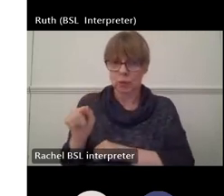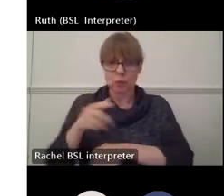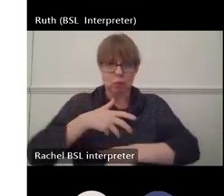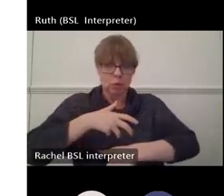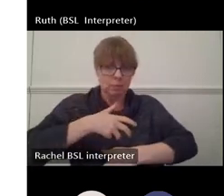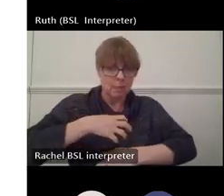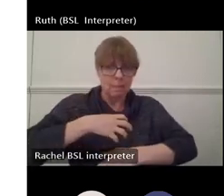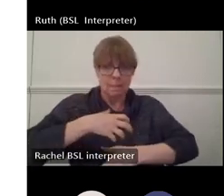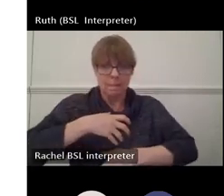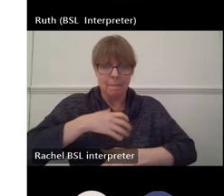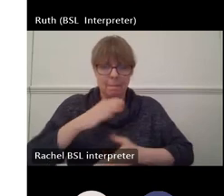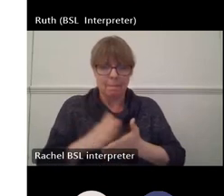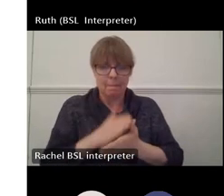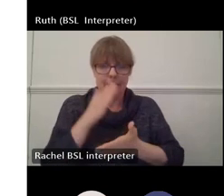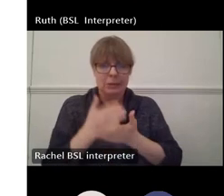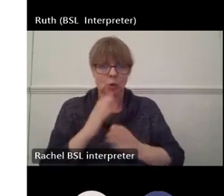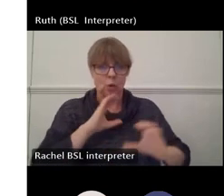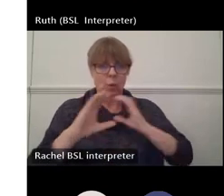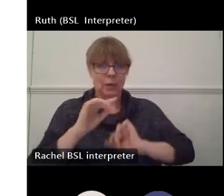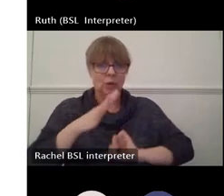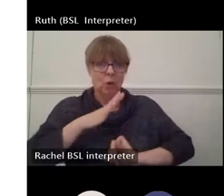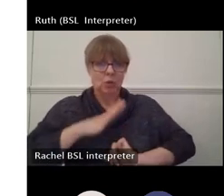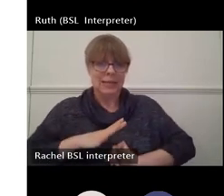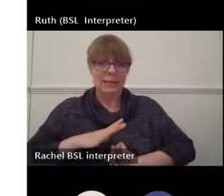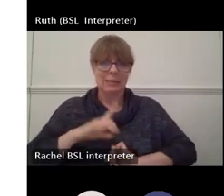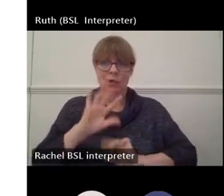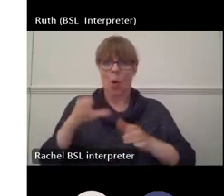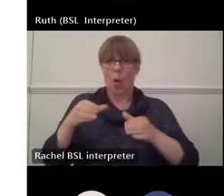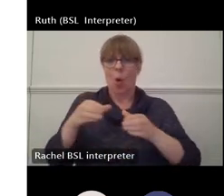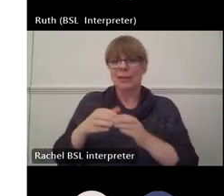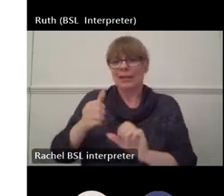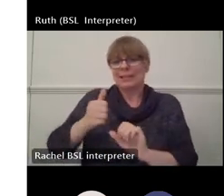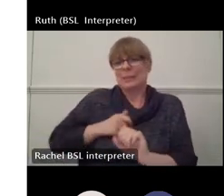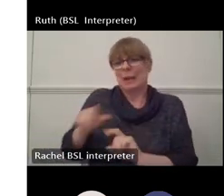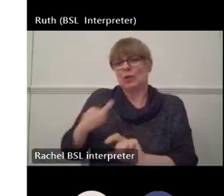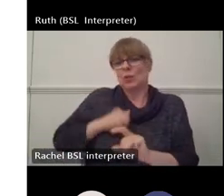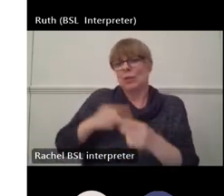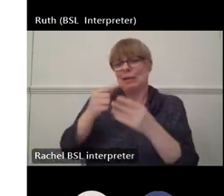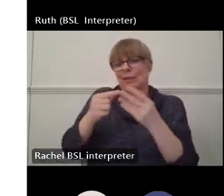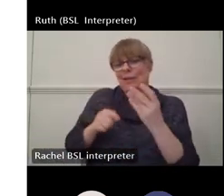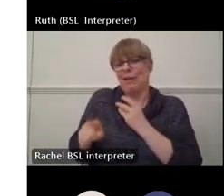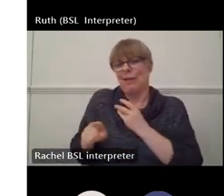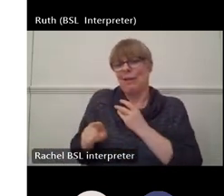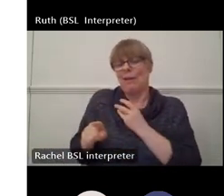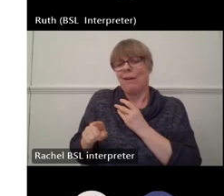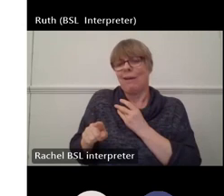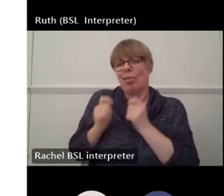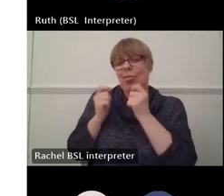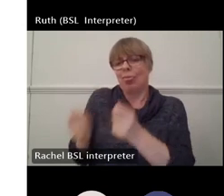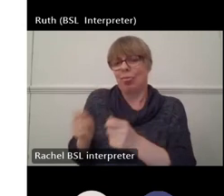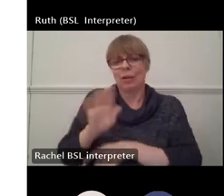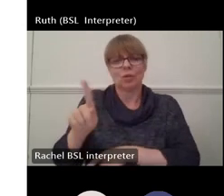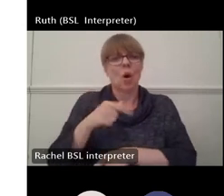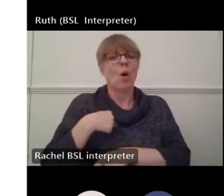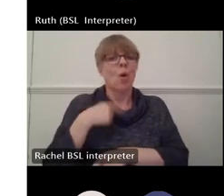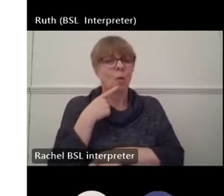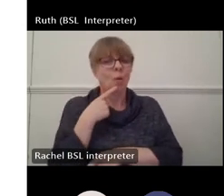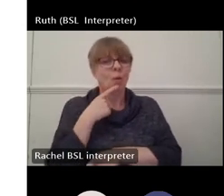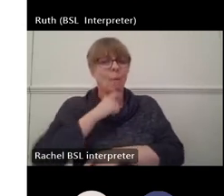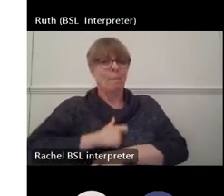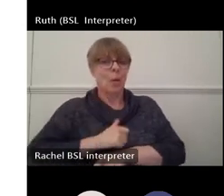what they think that you need. It's always my advice around following the lead and following the insight and experience of the person, but you know yourself